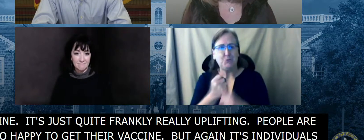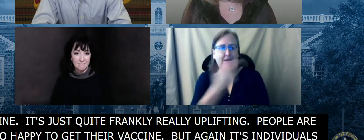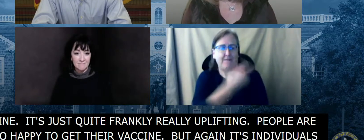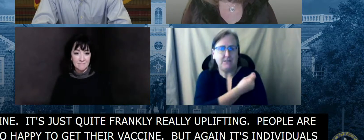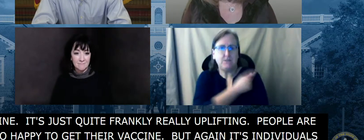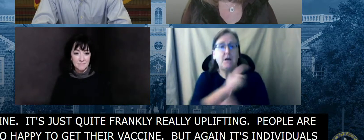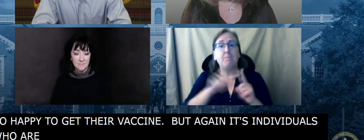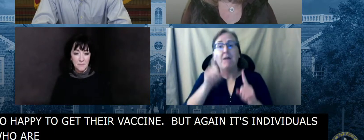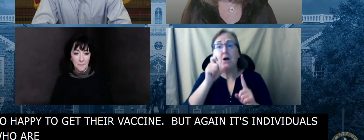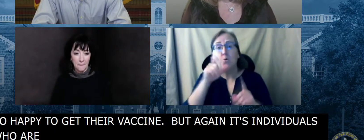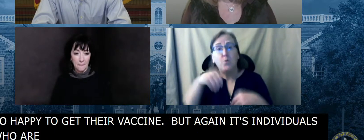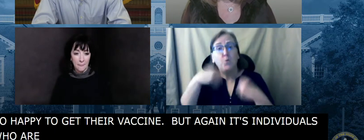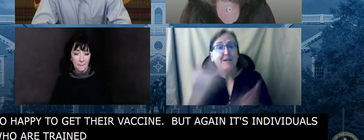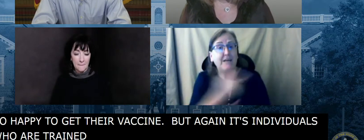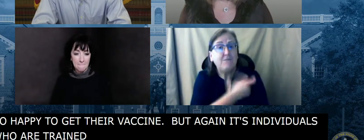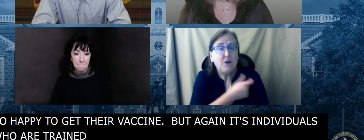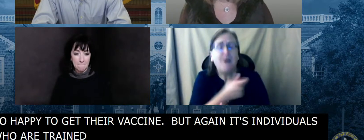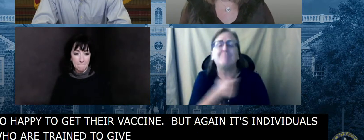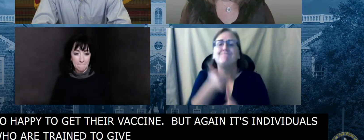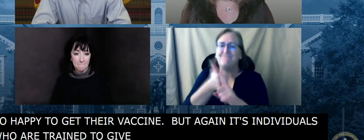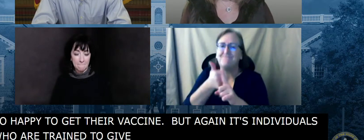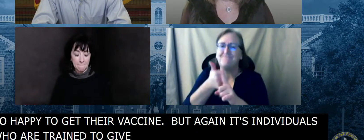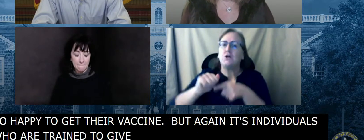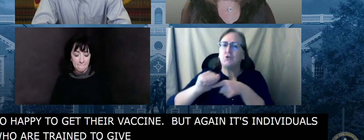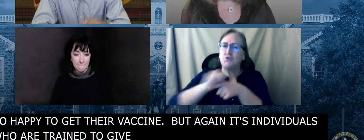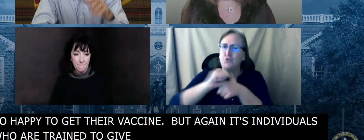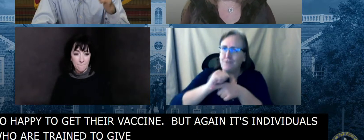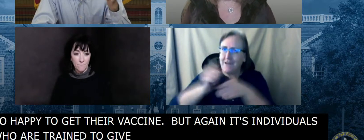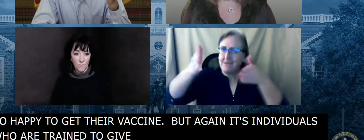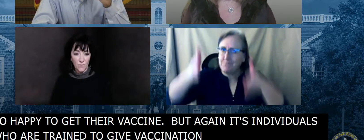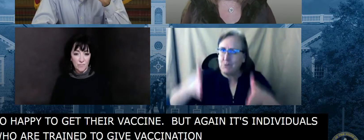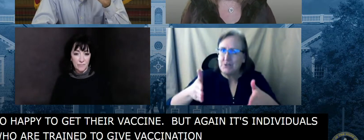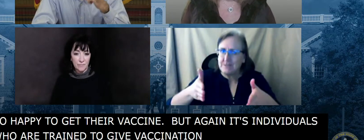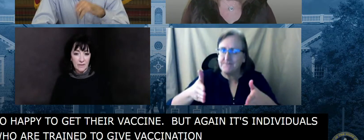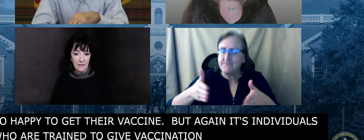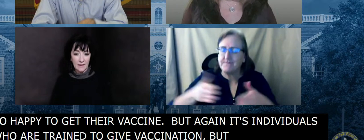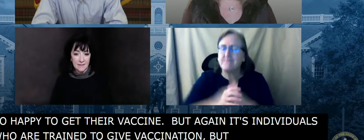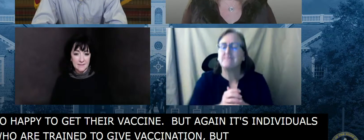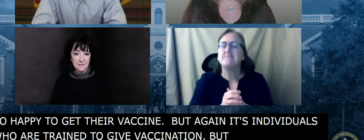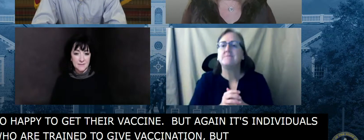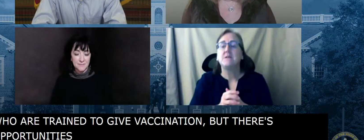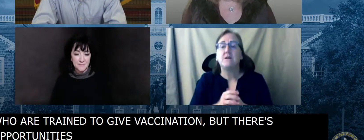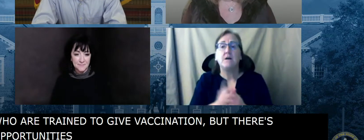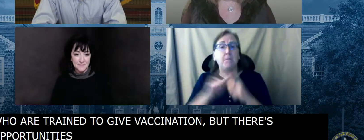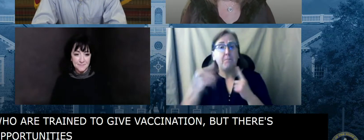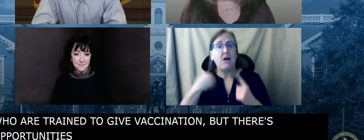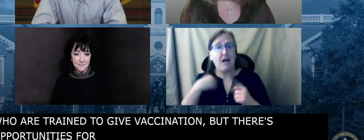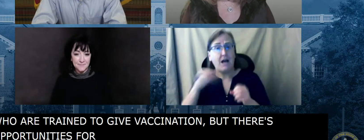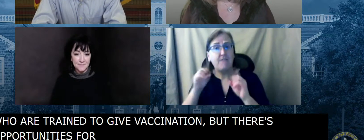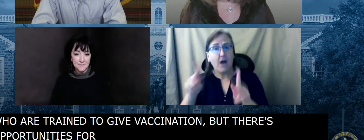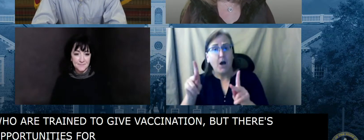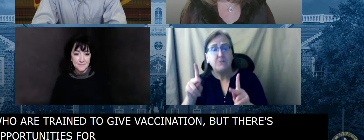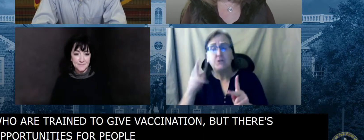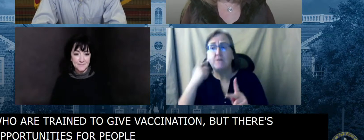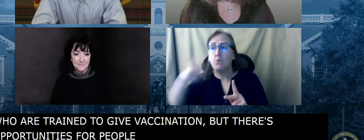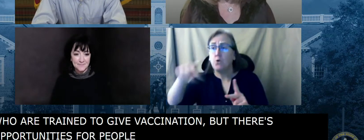to give vaccination, but there's opportunities for people to volunteer to